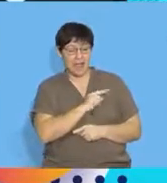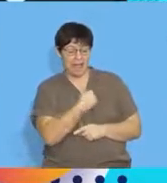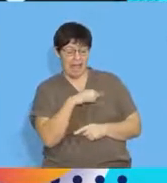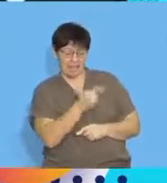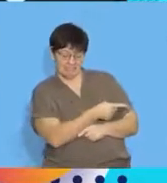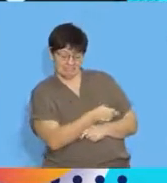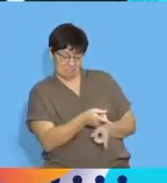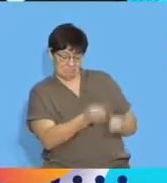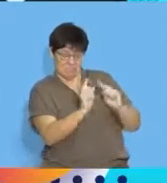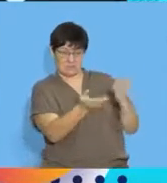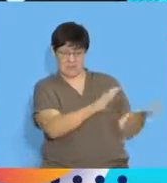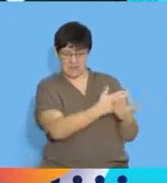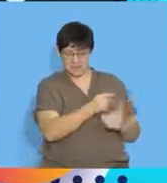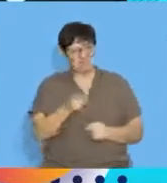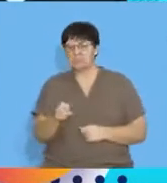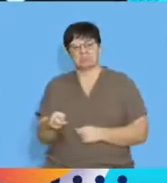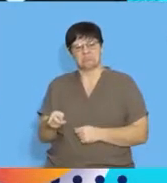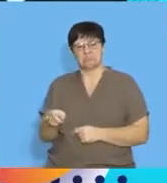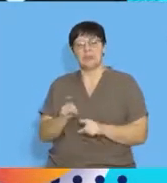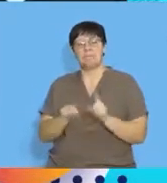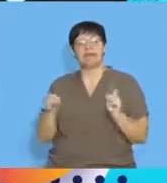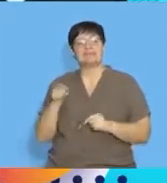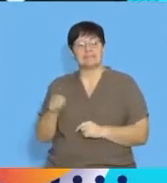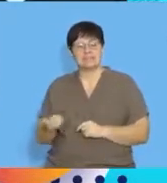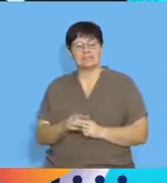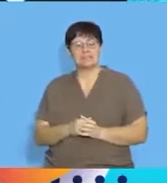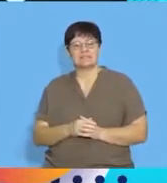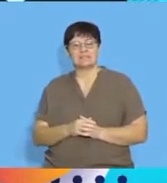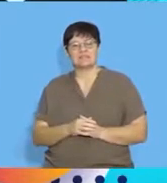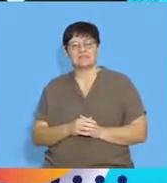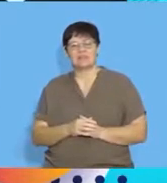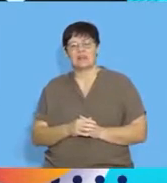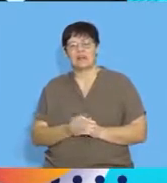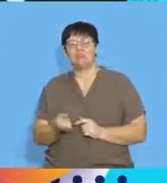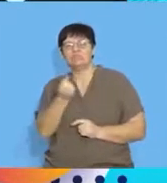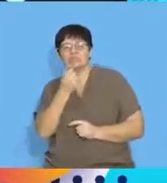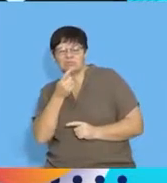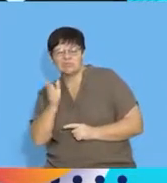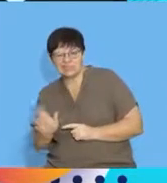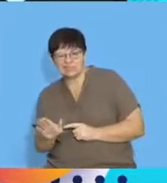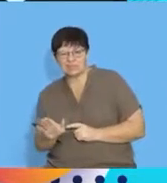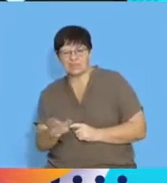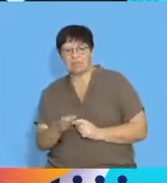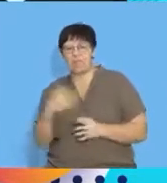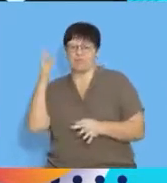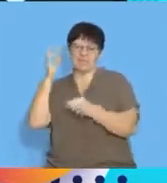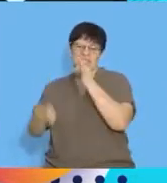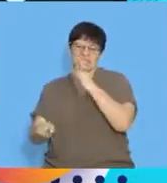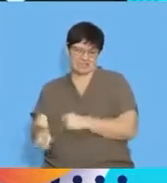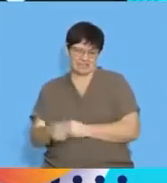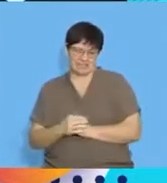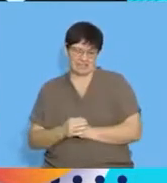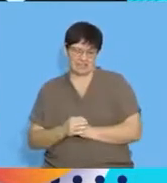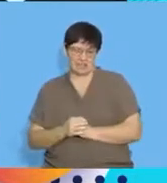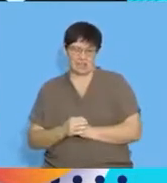contagious, they can be as the others, the treatment of it sometimes is actually quite simple, and you